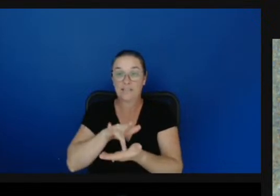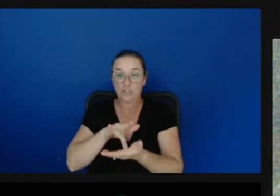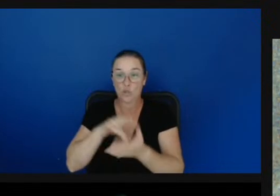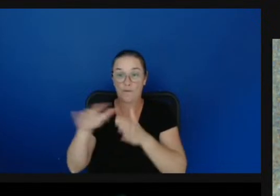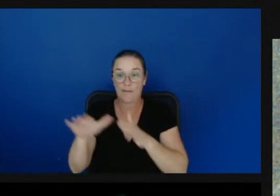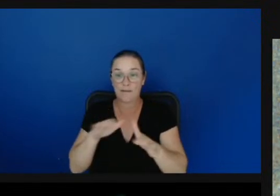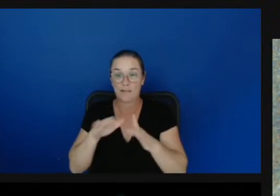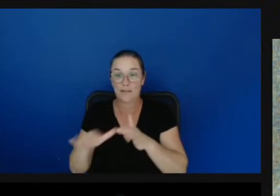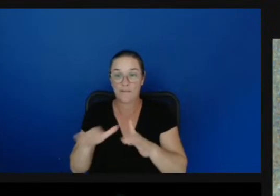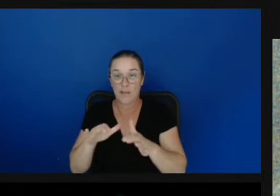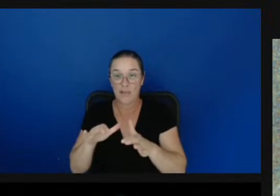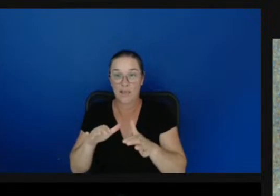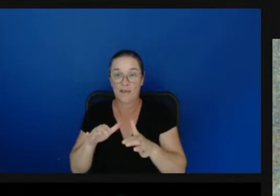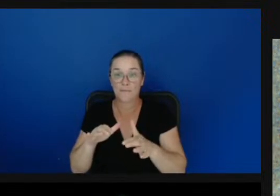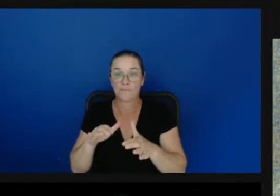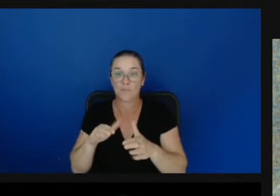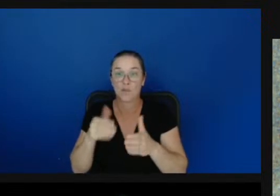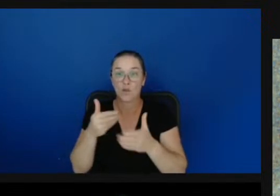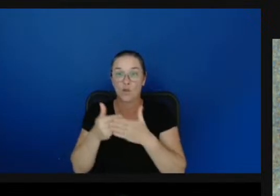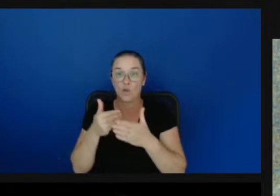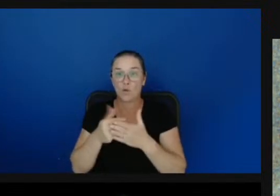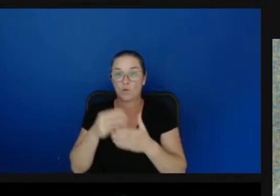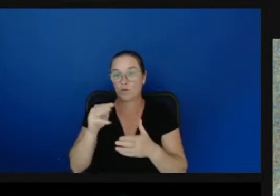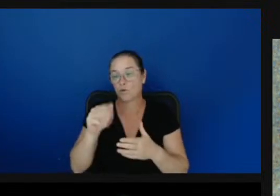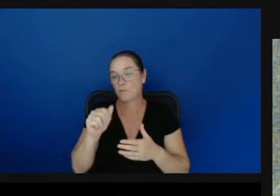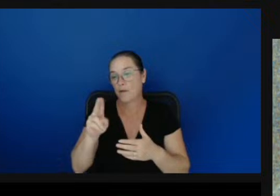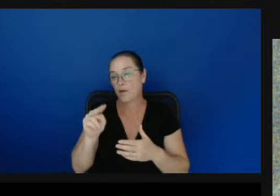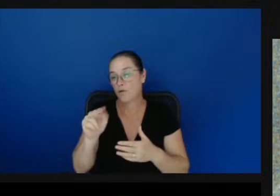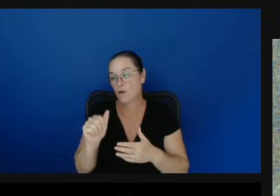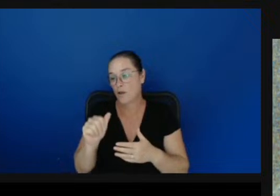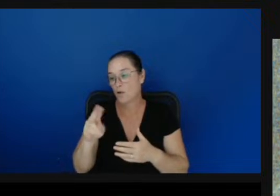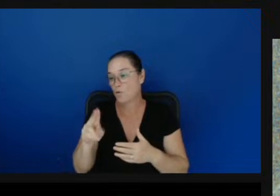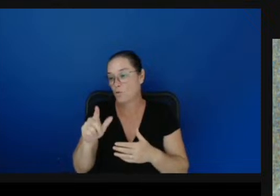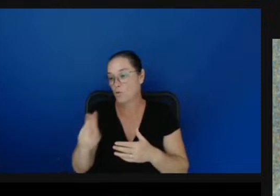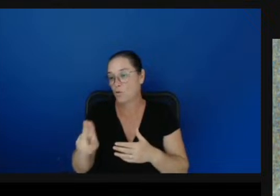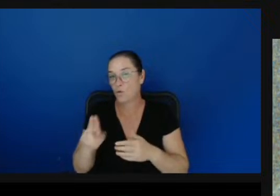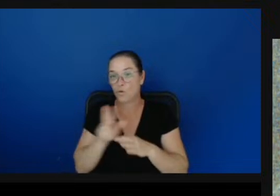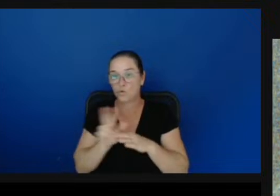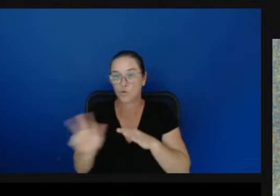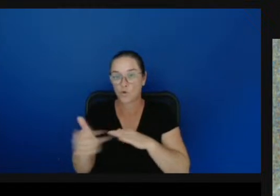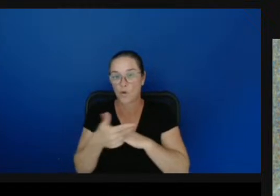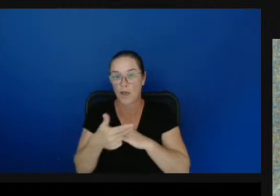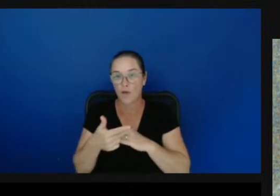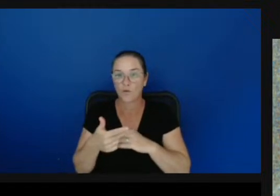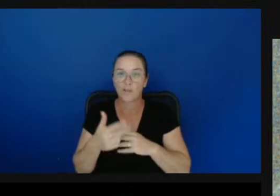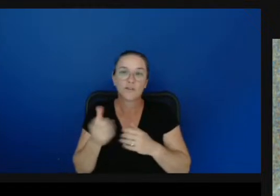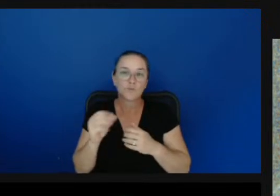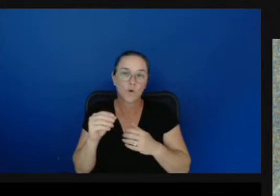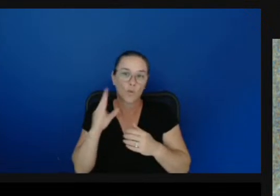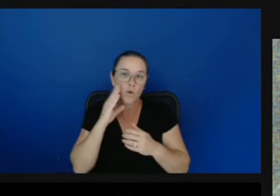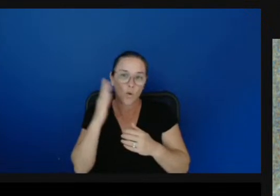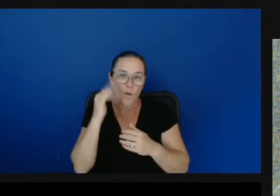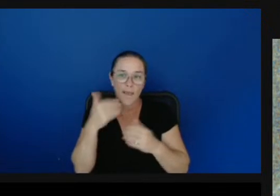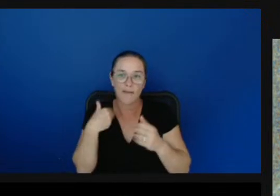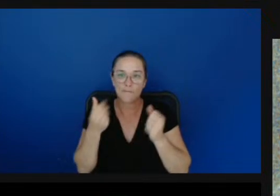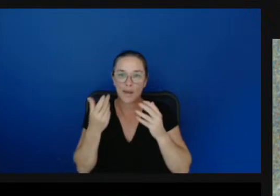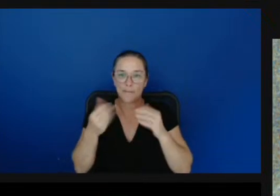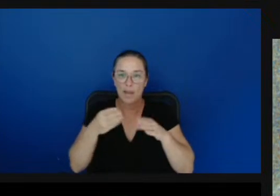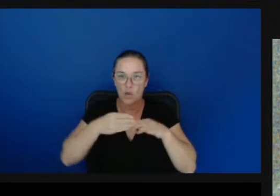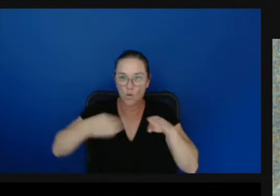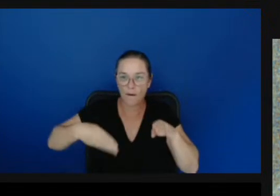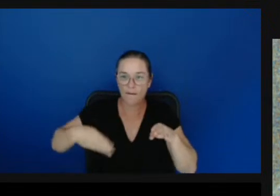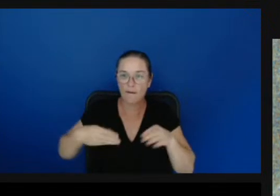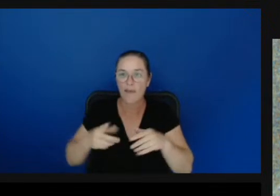here, not that far from the end of Maunaulu turnaround, right through here. It's not surprising that this area has so many cracks. Right, the west flank of Maunaulu we saw